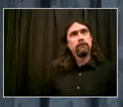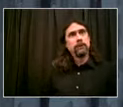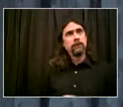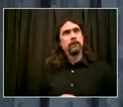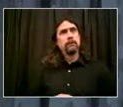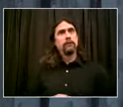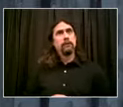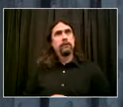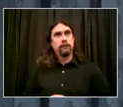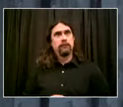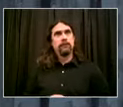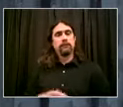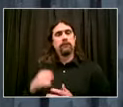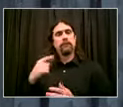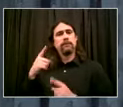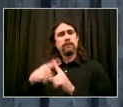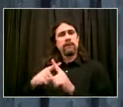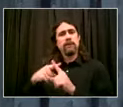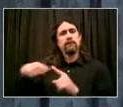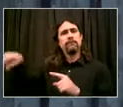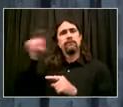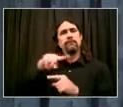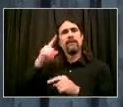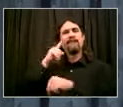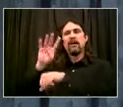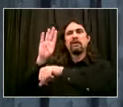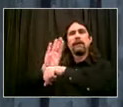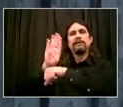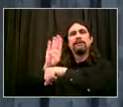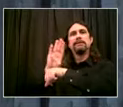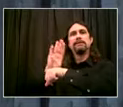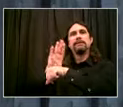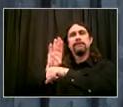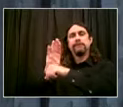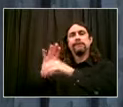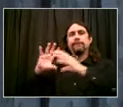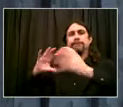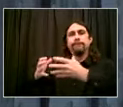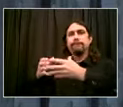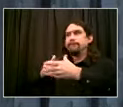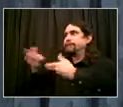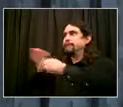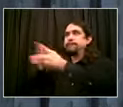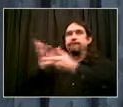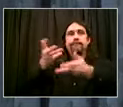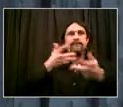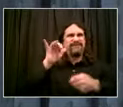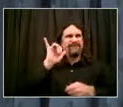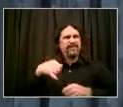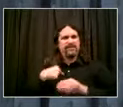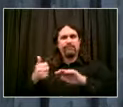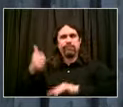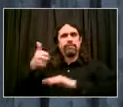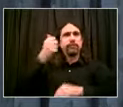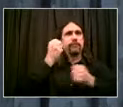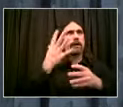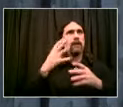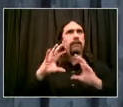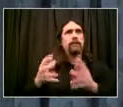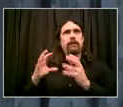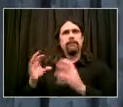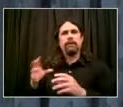billion. I build things. That's what I do. And together, we're going to build a recovery for all of us. So